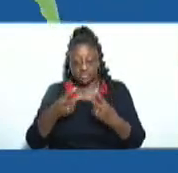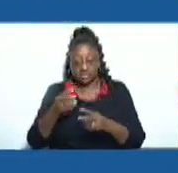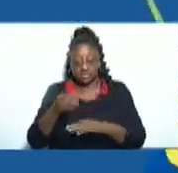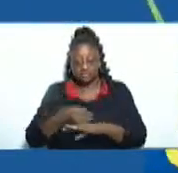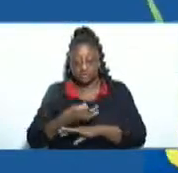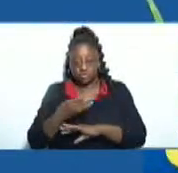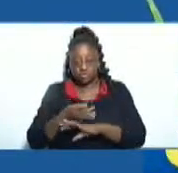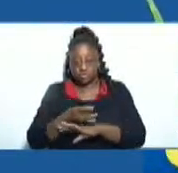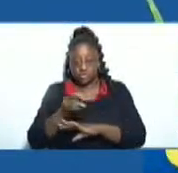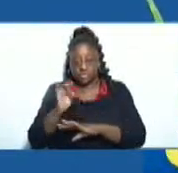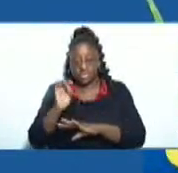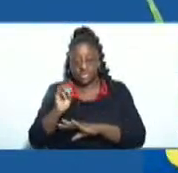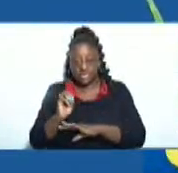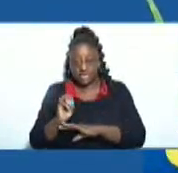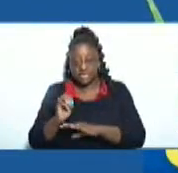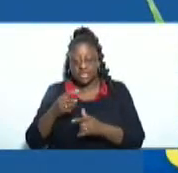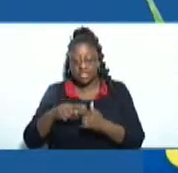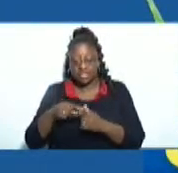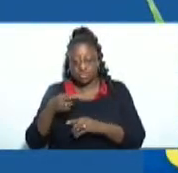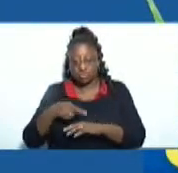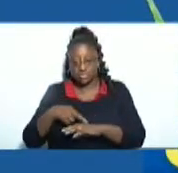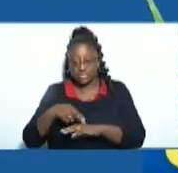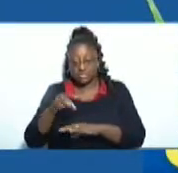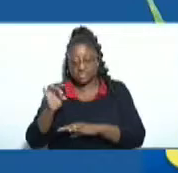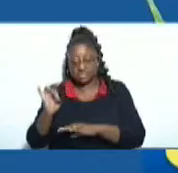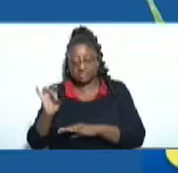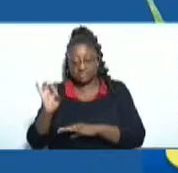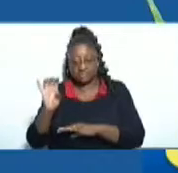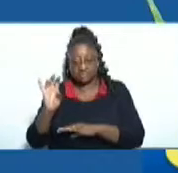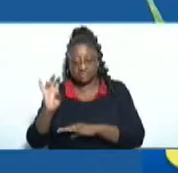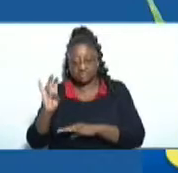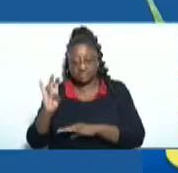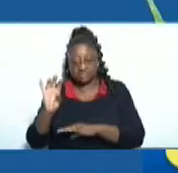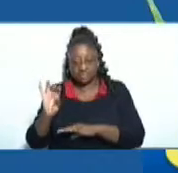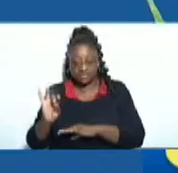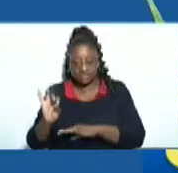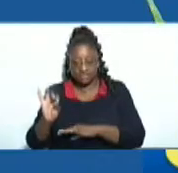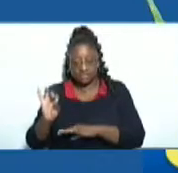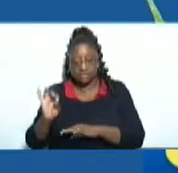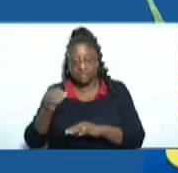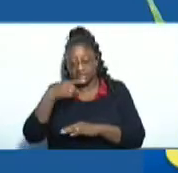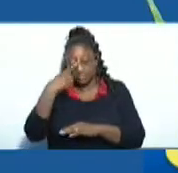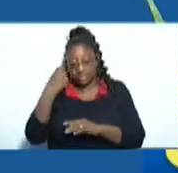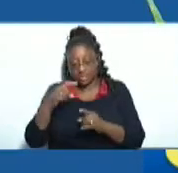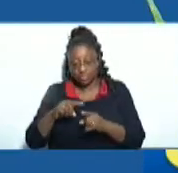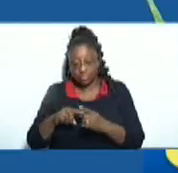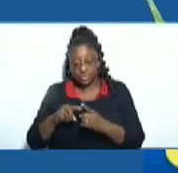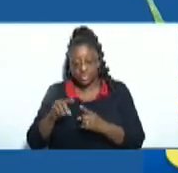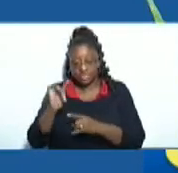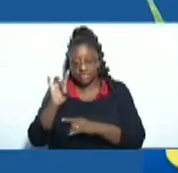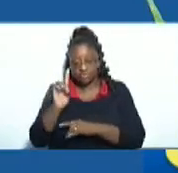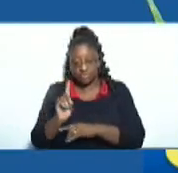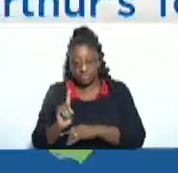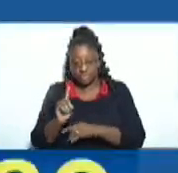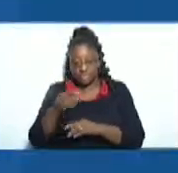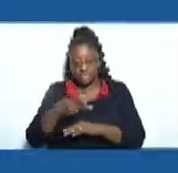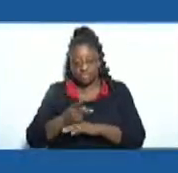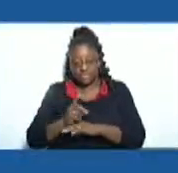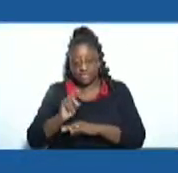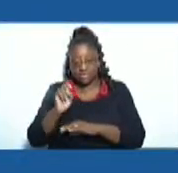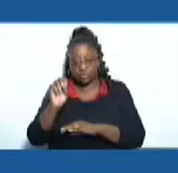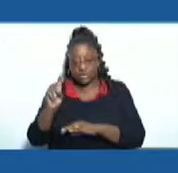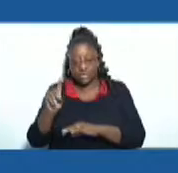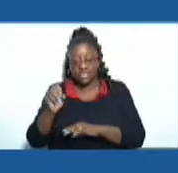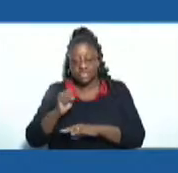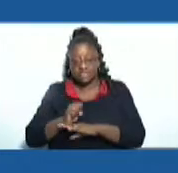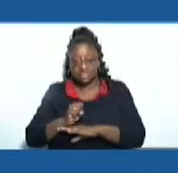Creek, Central Andros at 80 degrees. Camp Space on Andros, 81. Black Point, Exuma at 81 degrees. Otterstown, Cat Island, 80 degrees